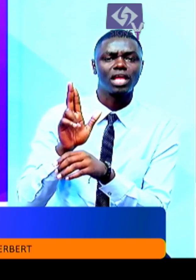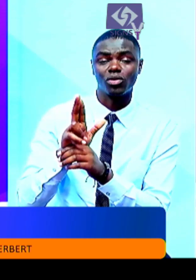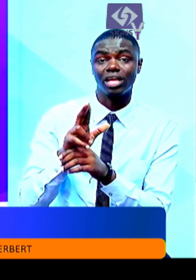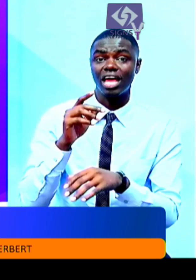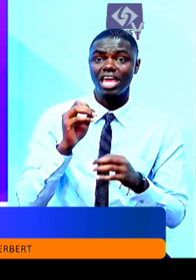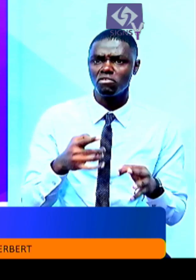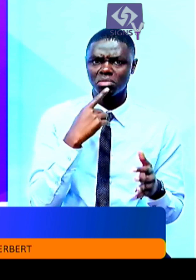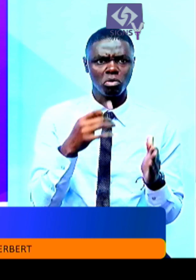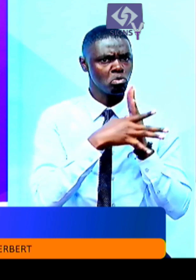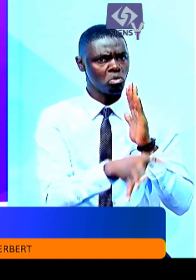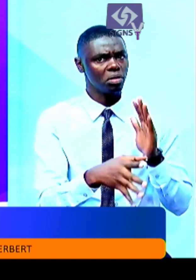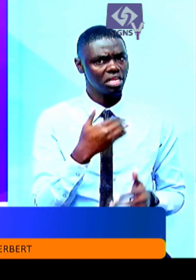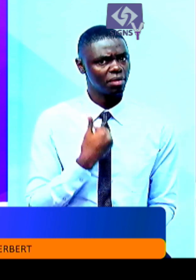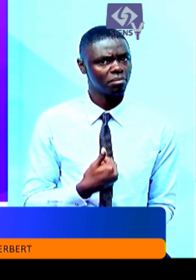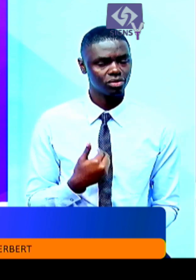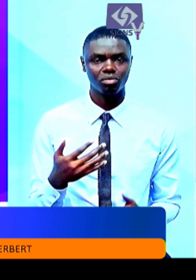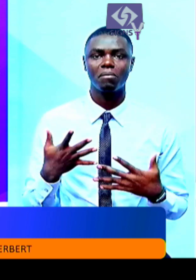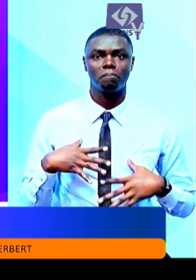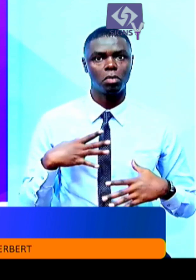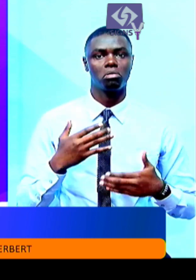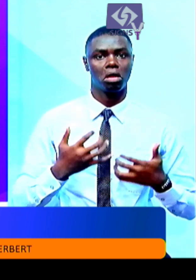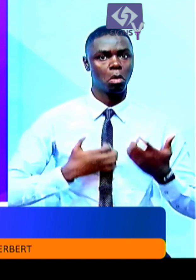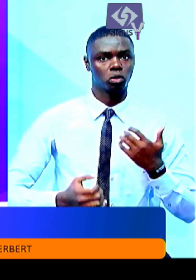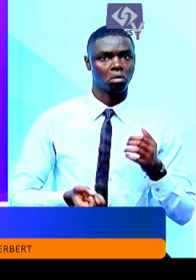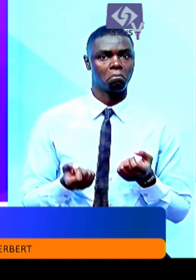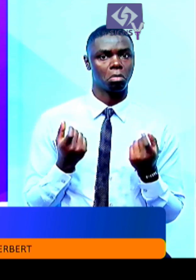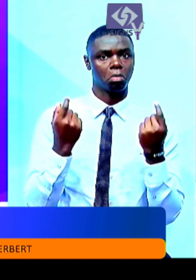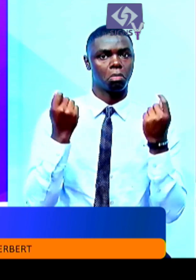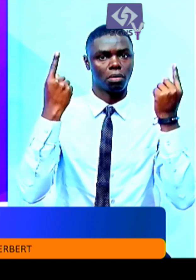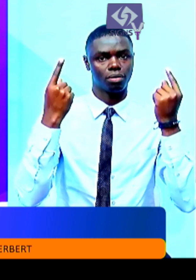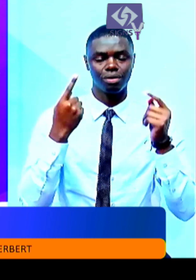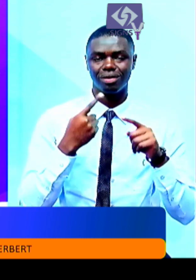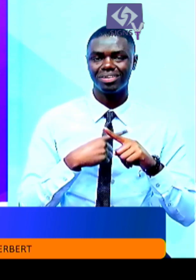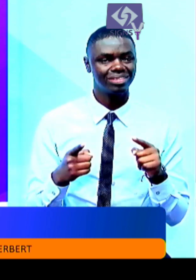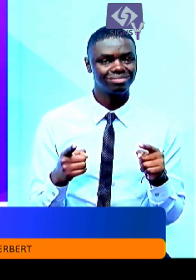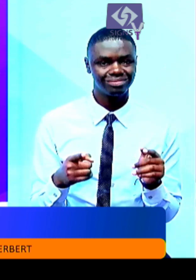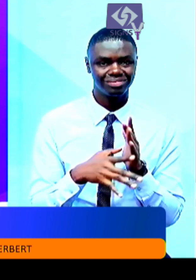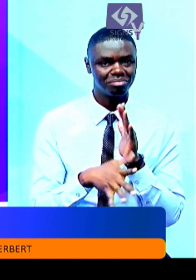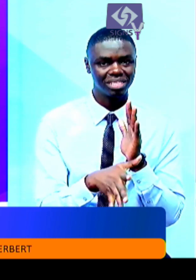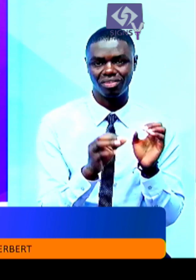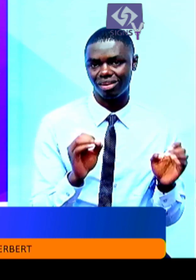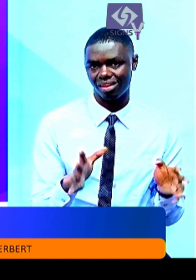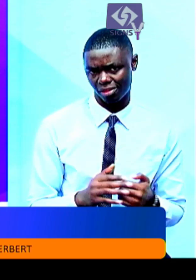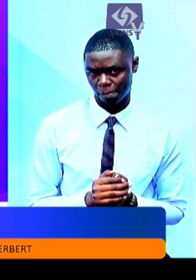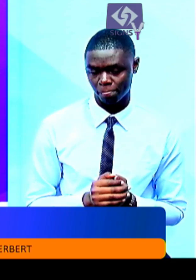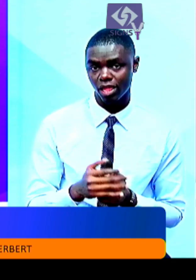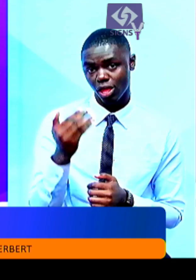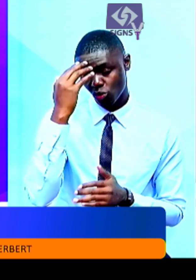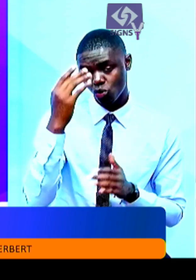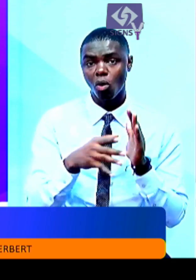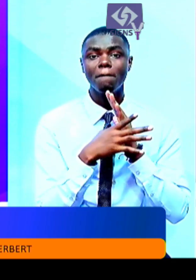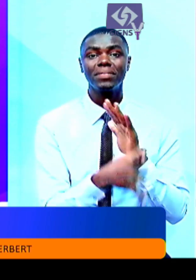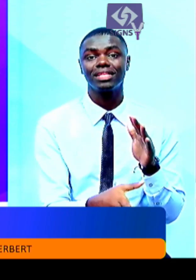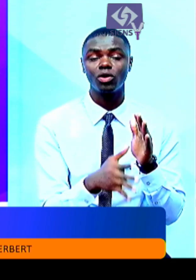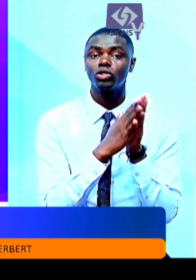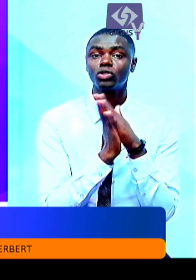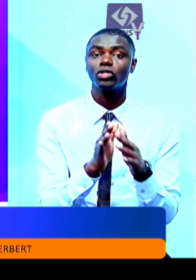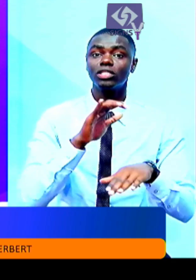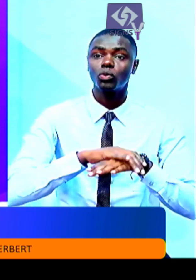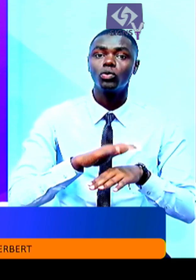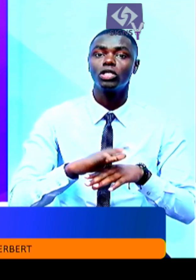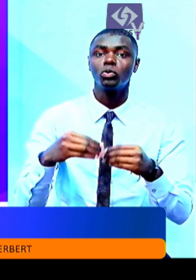say, you're betraying me, people get very emotional. But actually, there might be no betrayal there. You know, betrayal narrative is also good to tell to women.